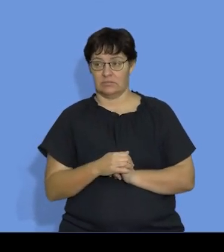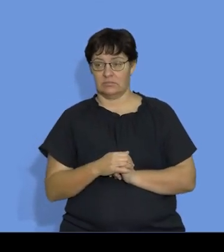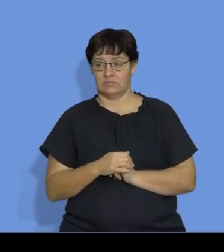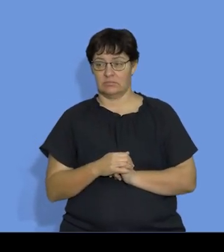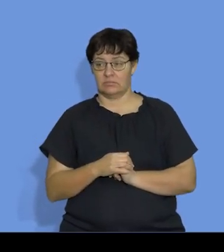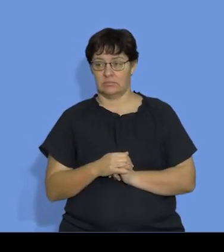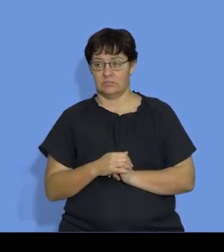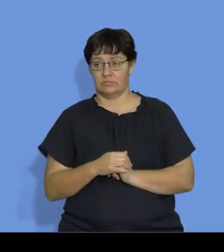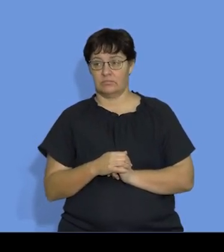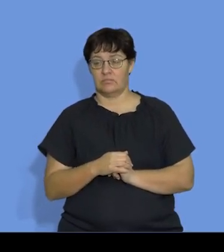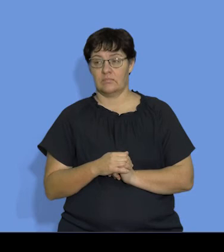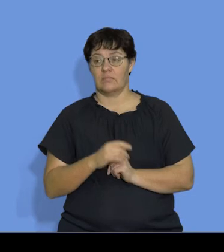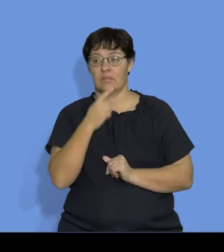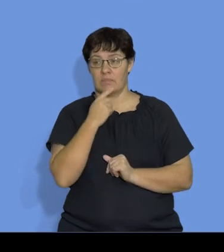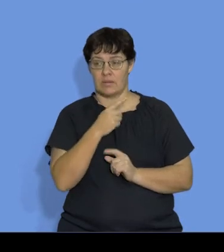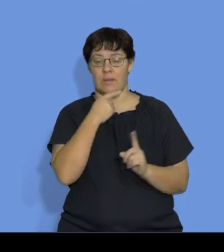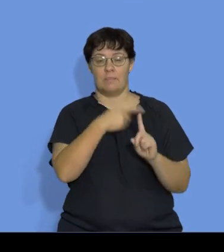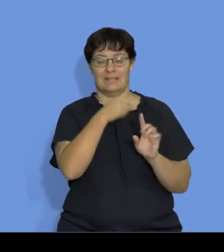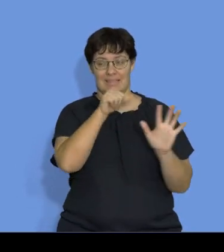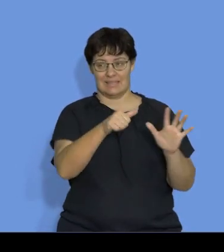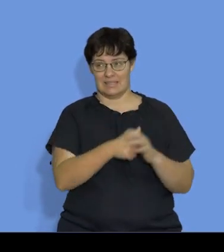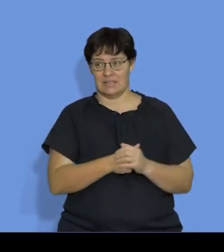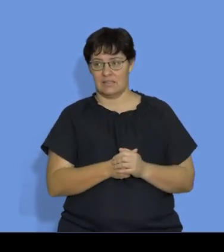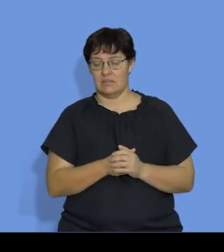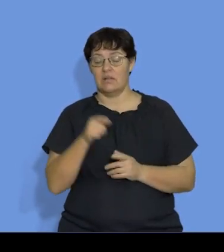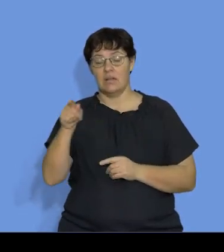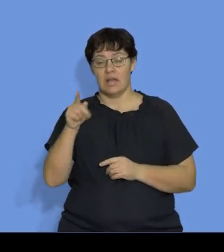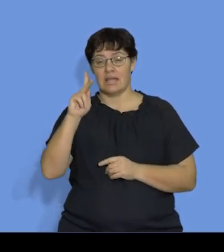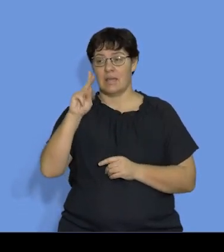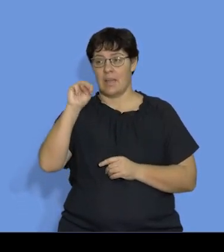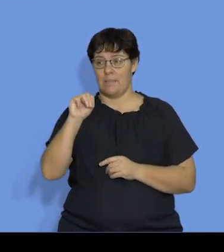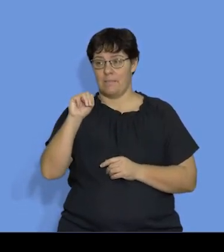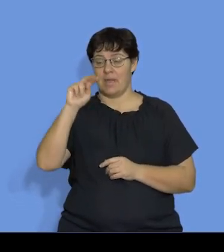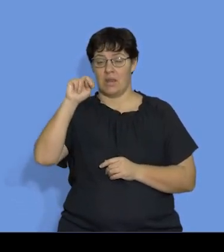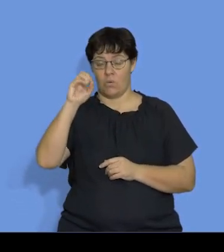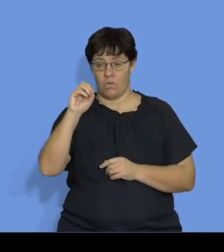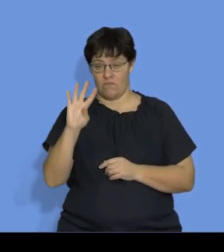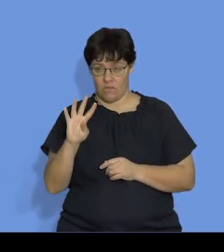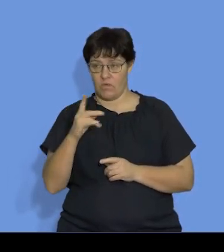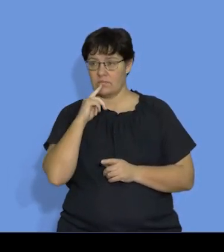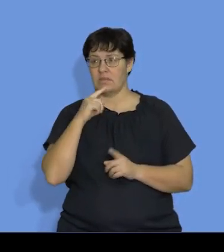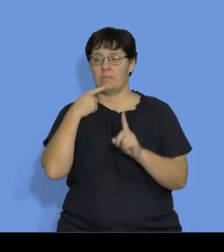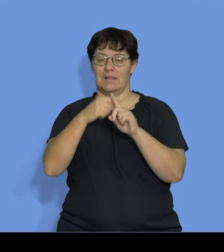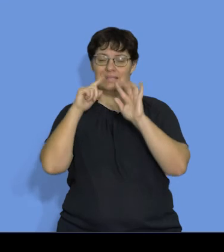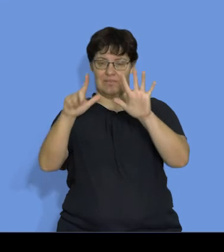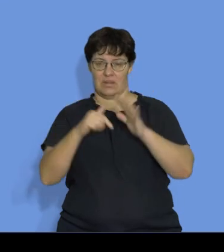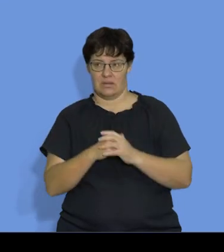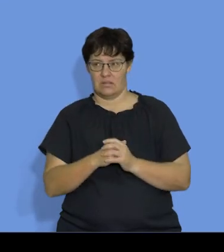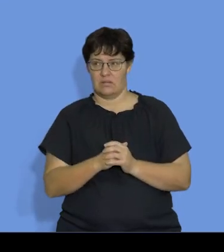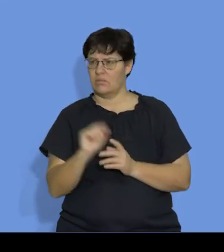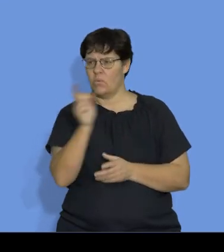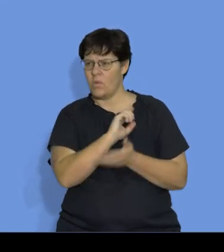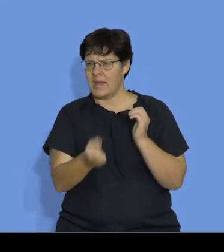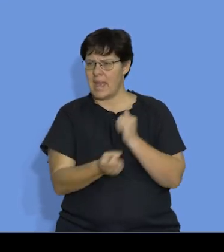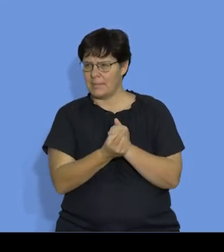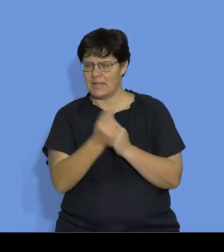manganese sulfate, this is plus 6, but in potassium permanganate, it's plus 7. So what has happened to manganese